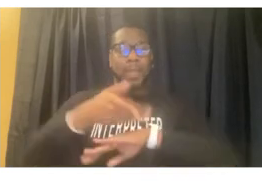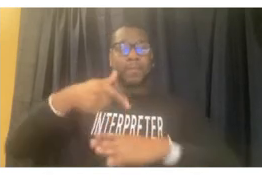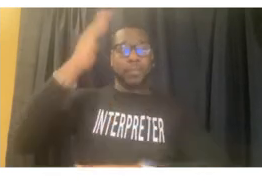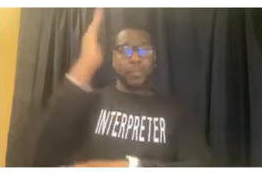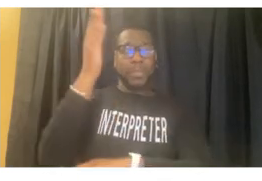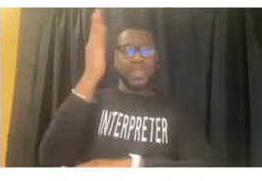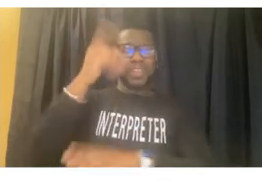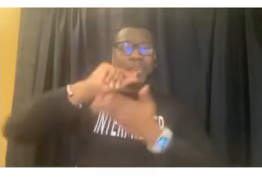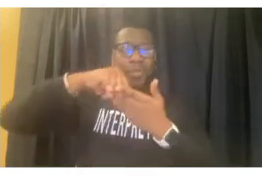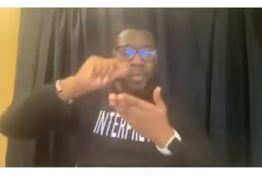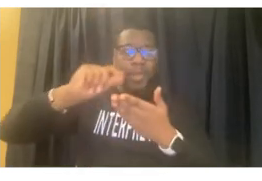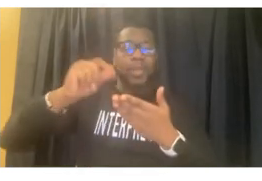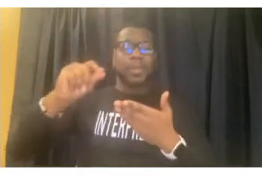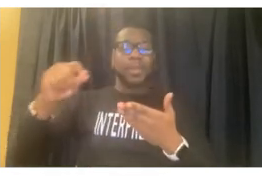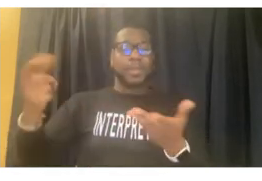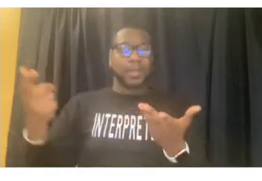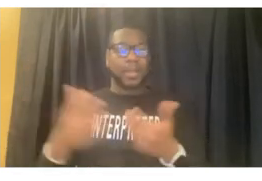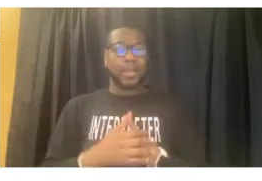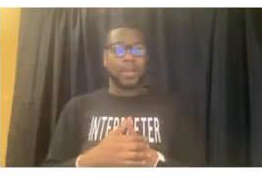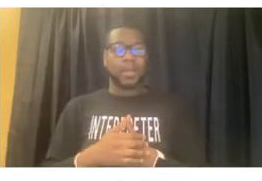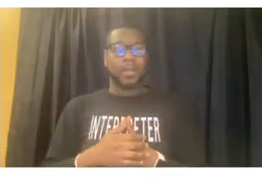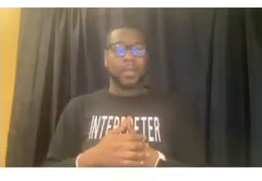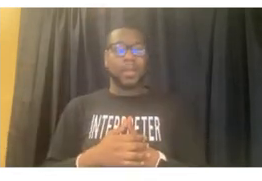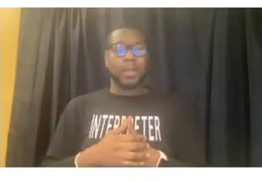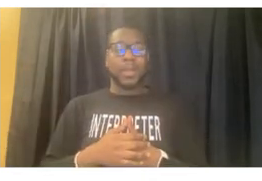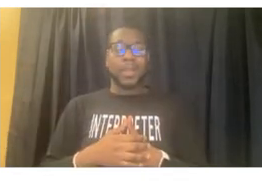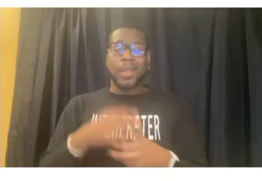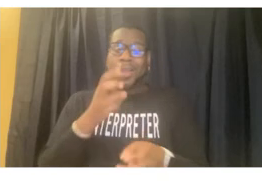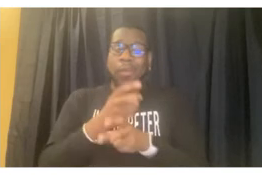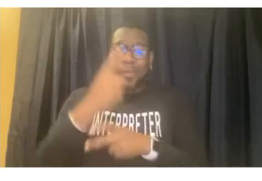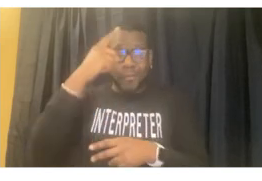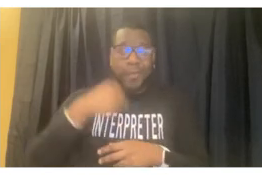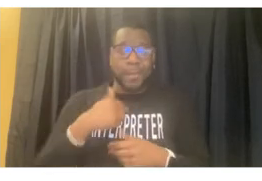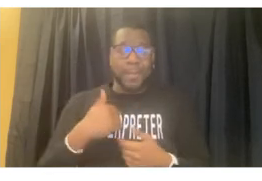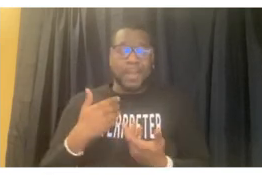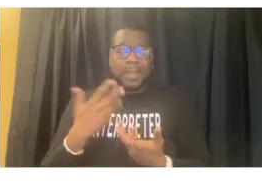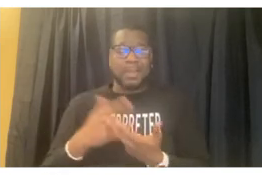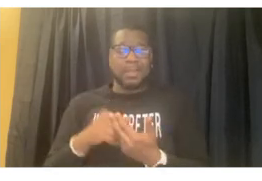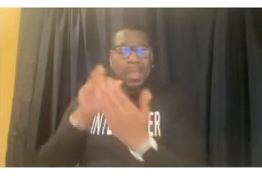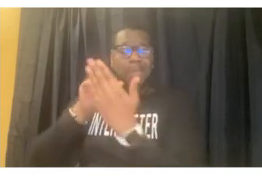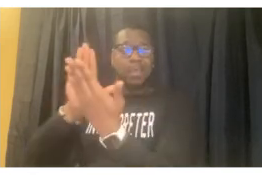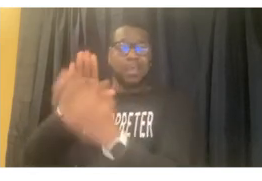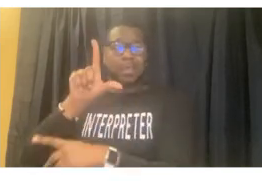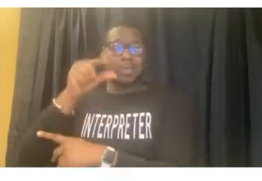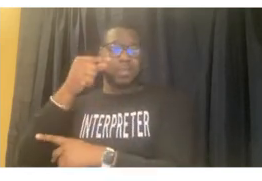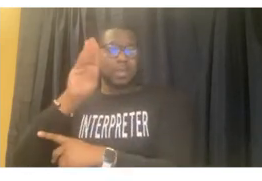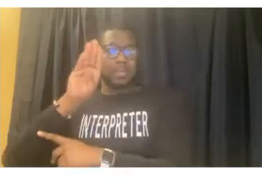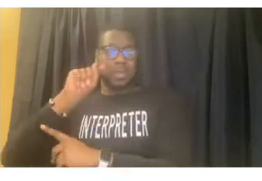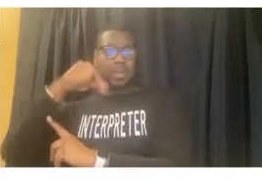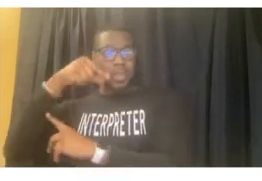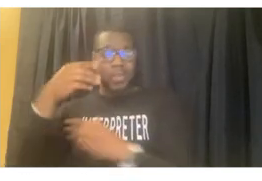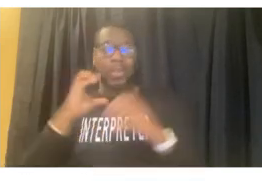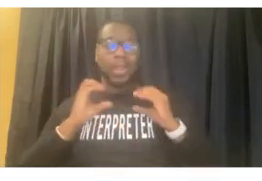down. It's really difficult for me to address LGBTQ clients because I don't want to say the wrong thing. Or as a white provider, it's